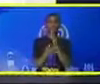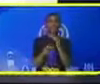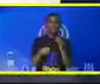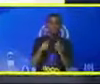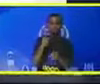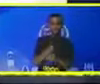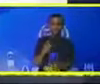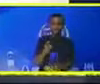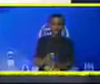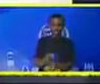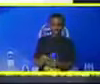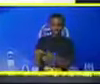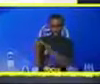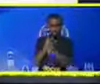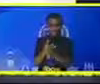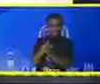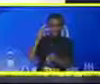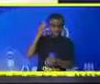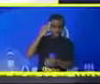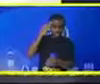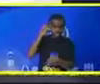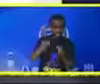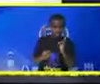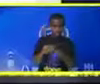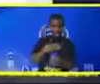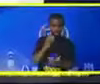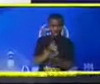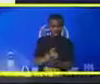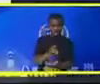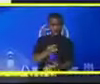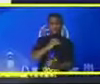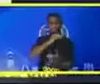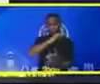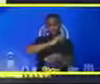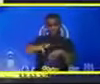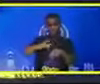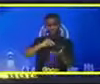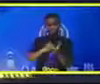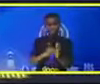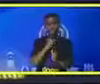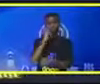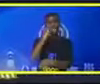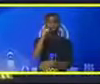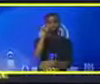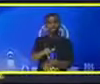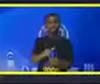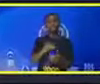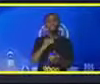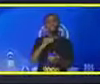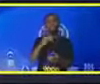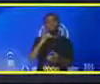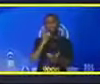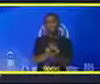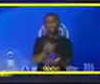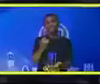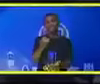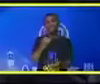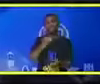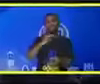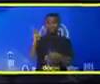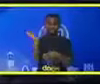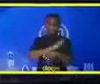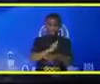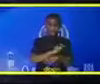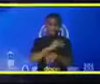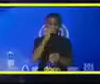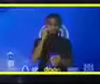cup. If my cup is empty, it is not the cup. It is not the job. It is not the business. The business, the job is a report card.